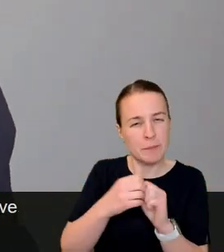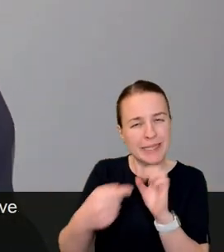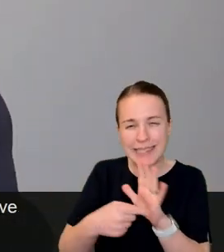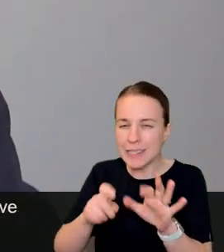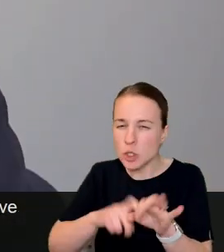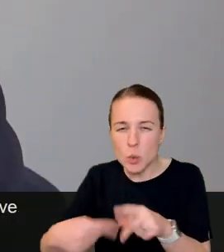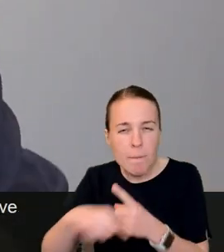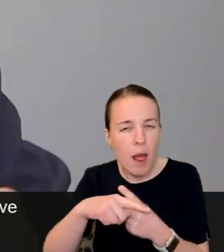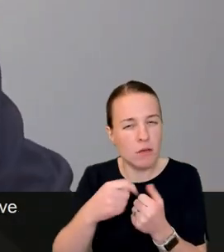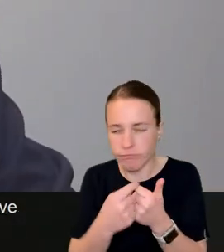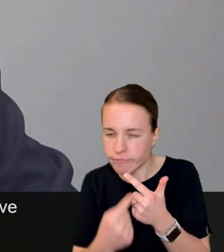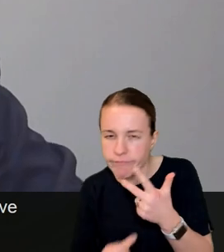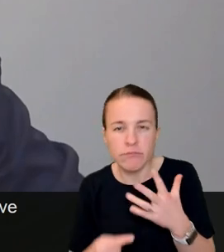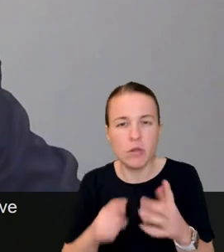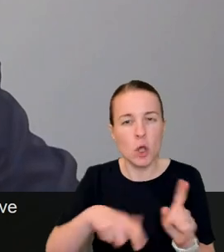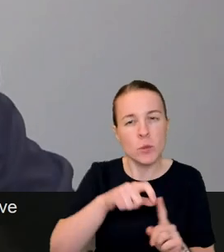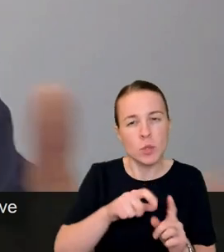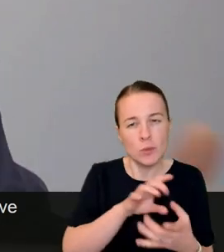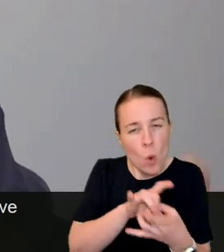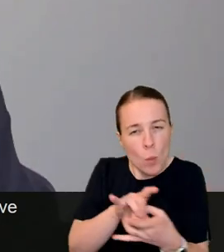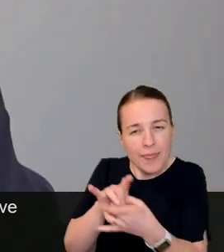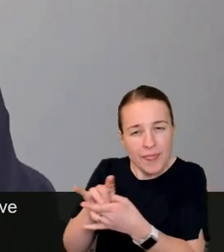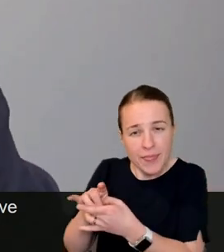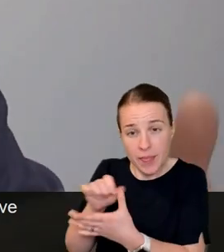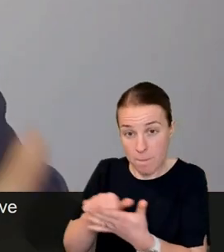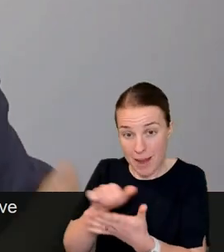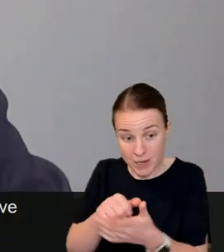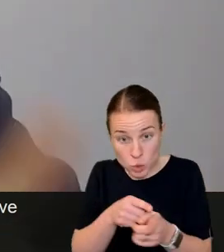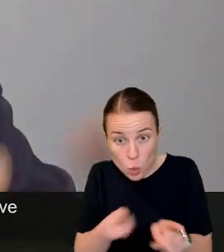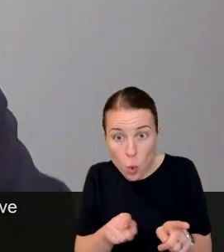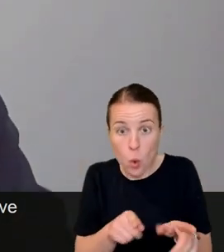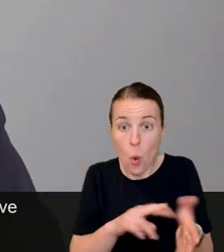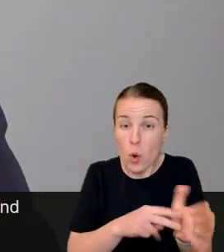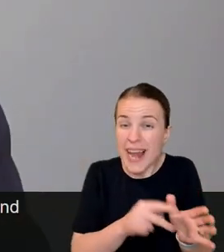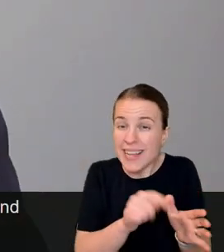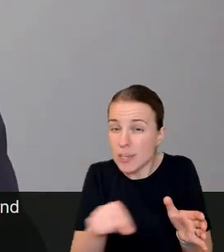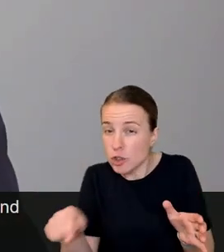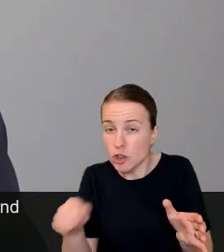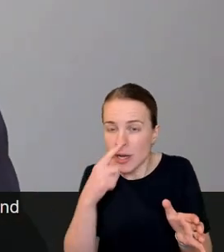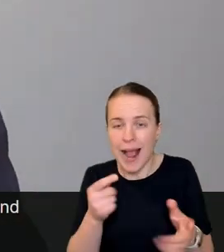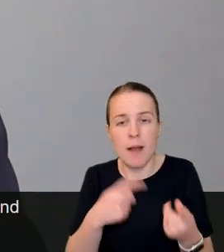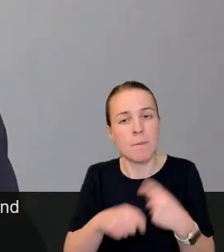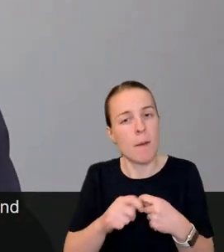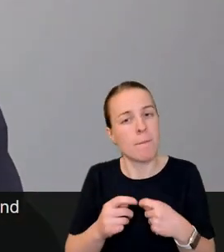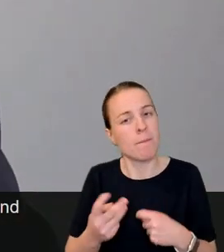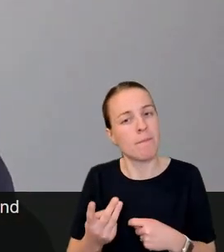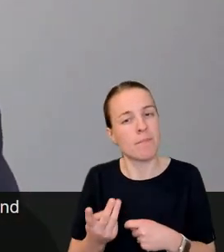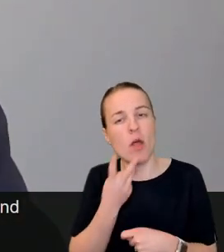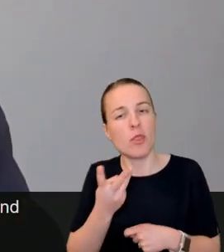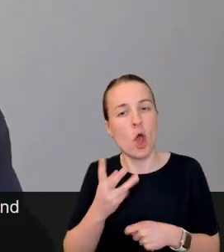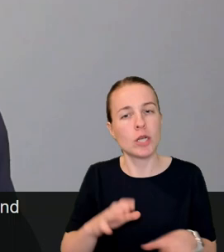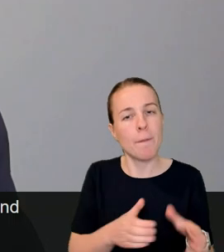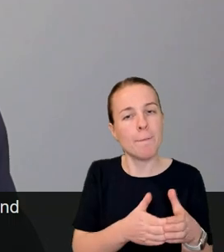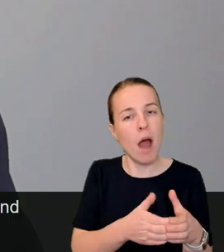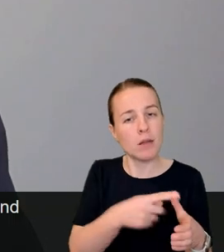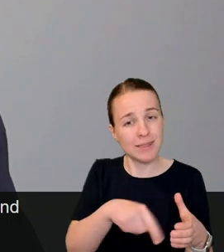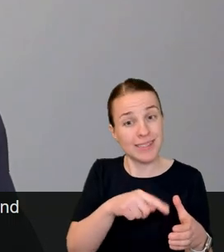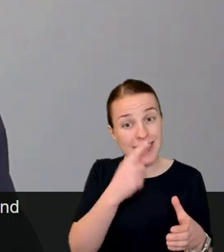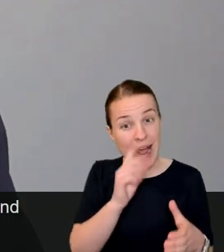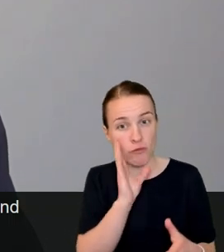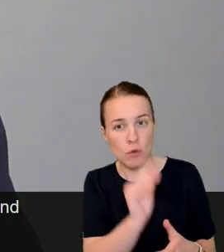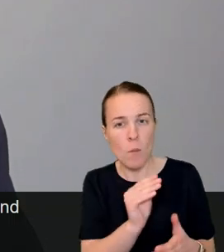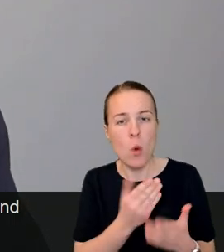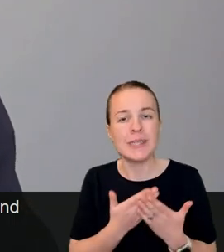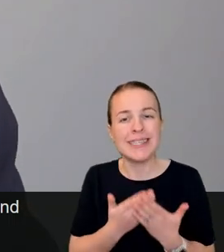others, for them to act as third party groups who can come forward and report allegations of Islamophobia or other forms